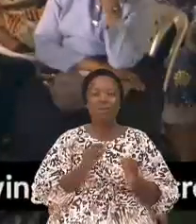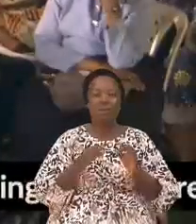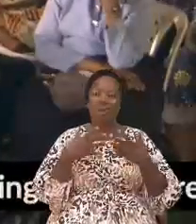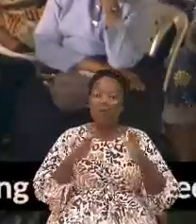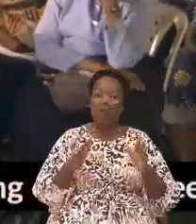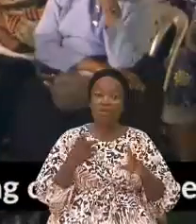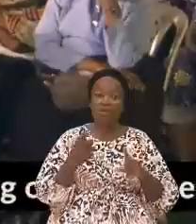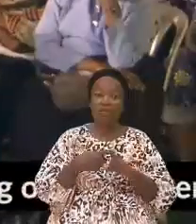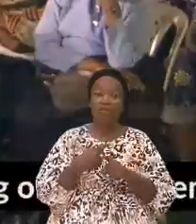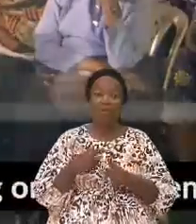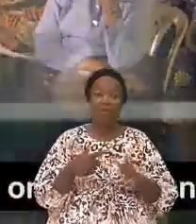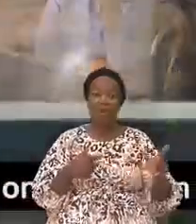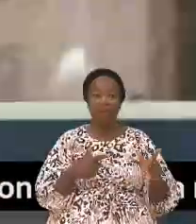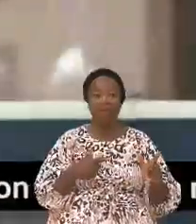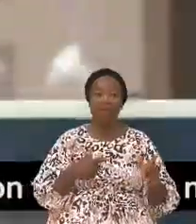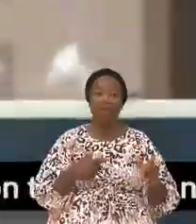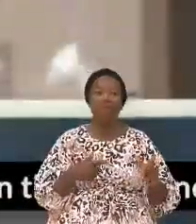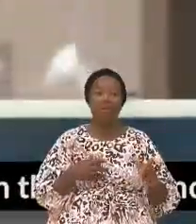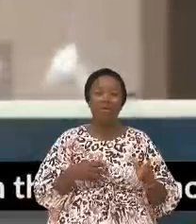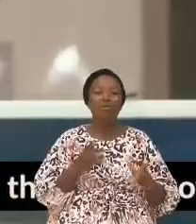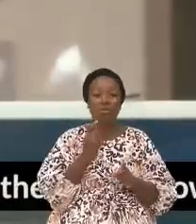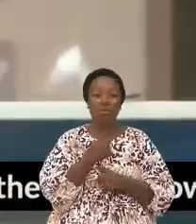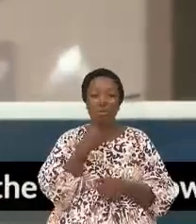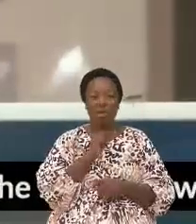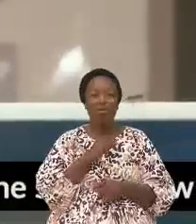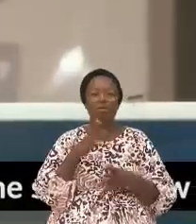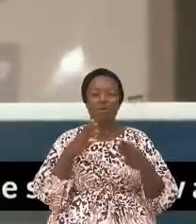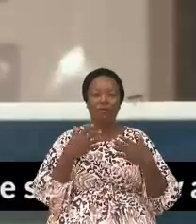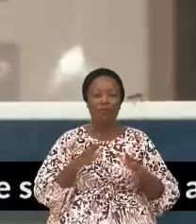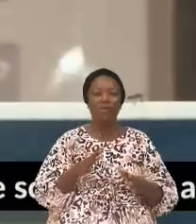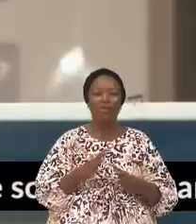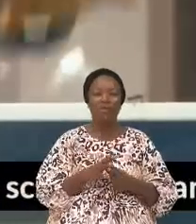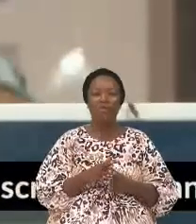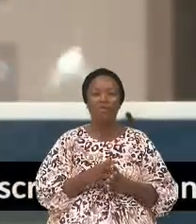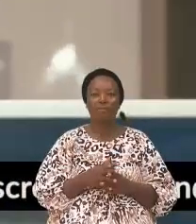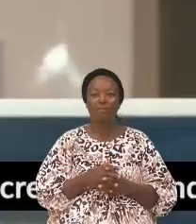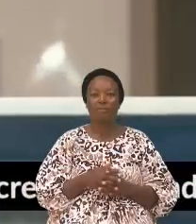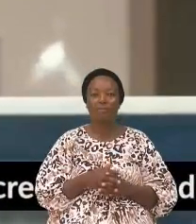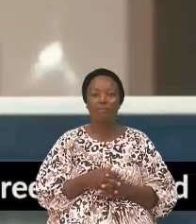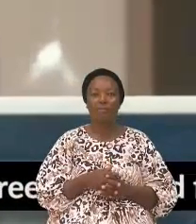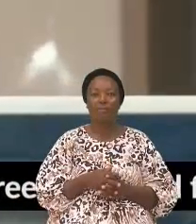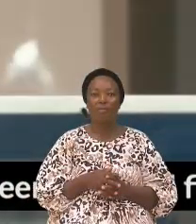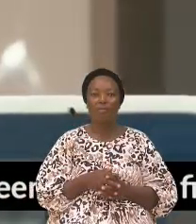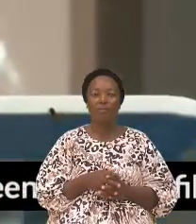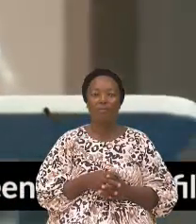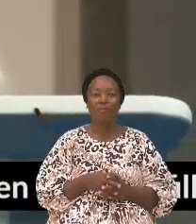Let's be fast. If you are finished from the left-hand side, just wave your hand.